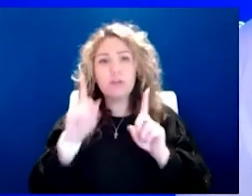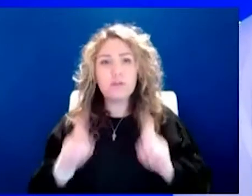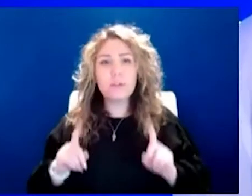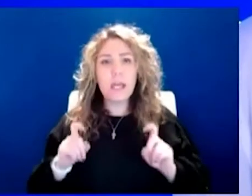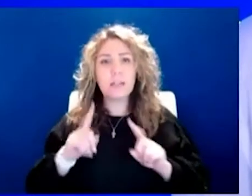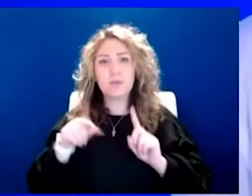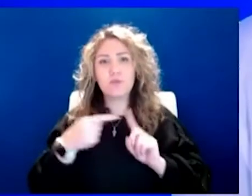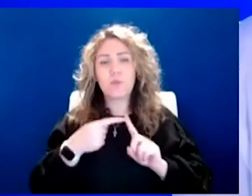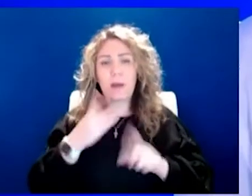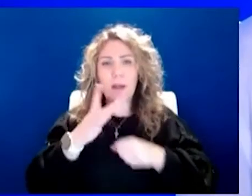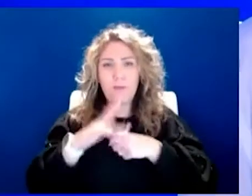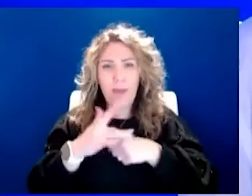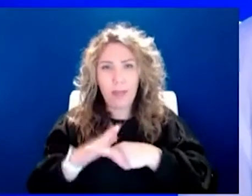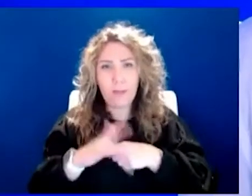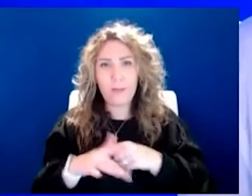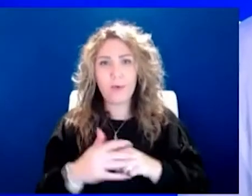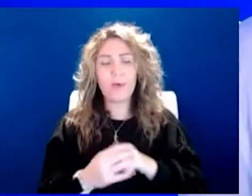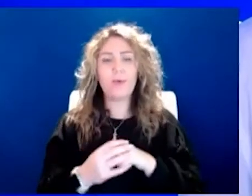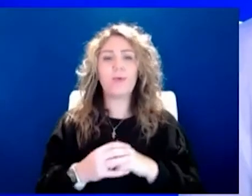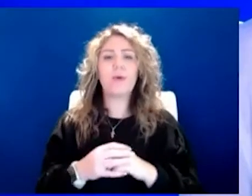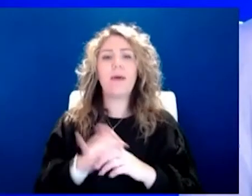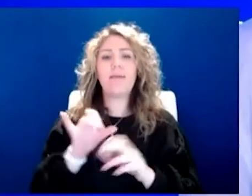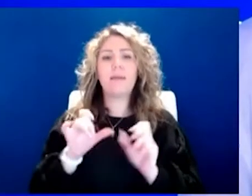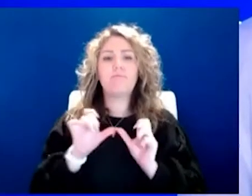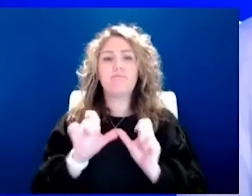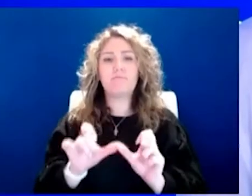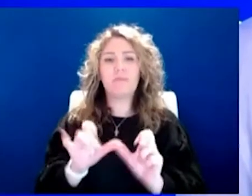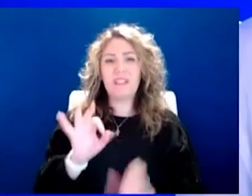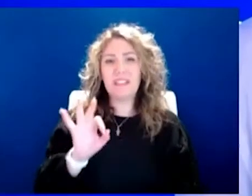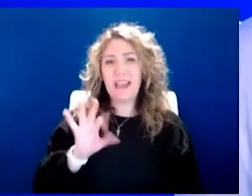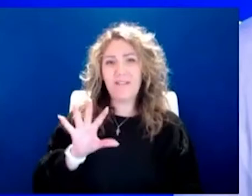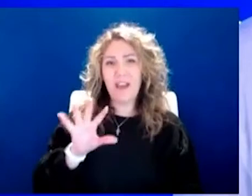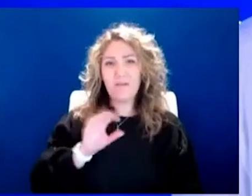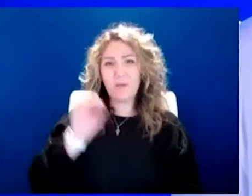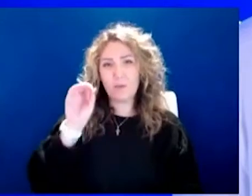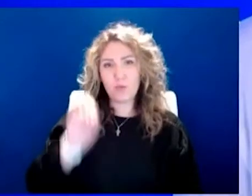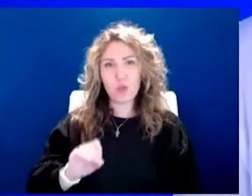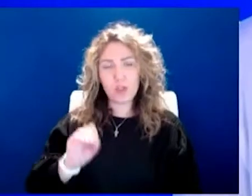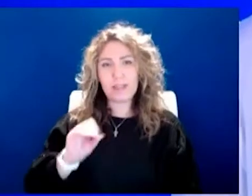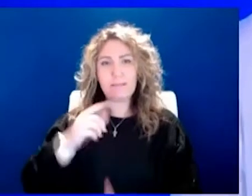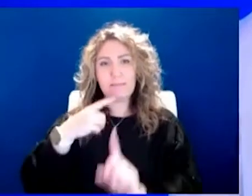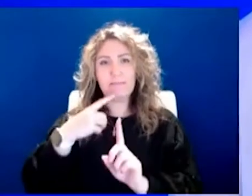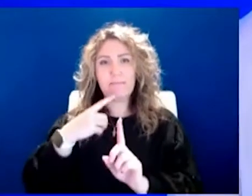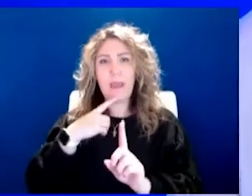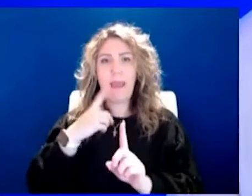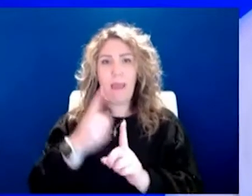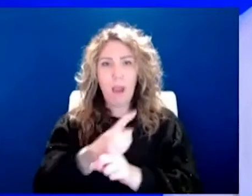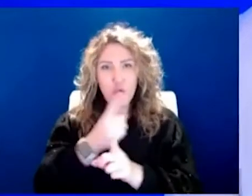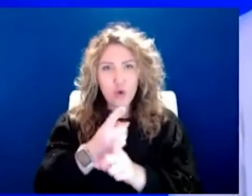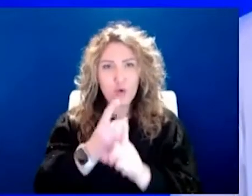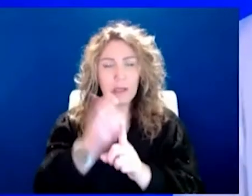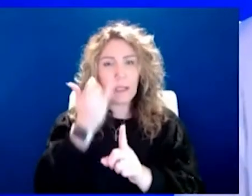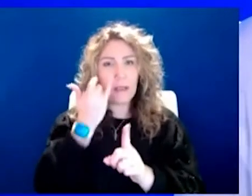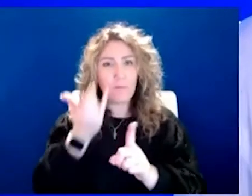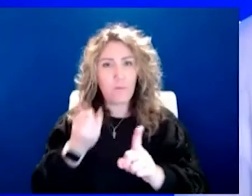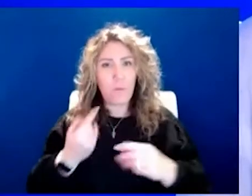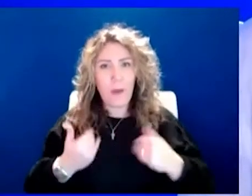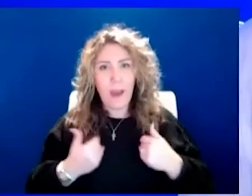available. That continues to have a 95% specificity, meaning that if you have the disease, you